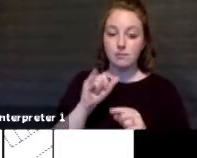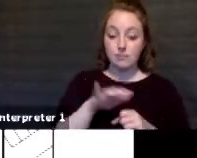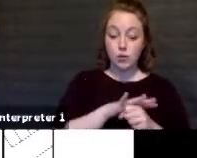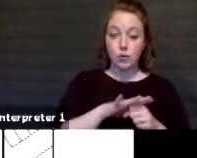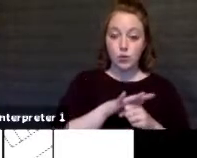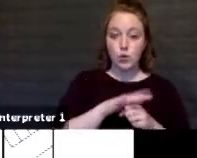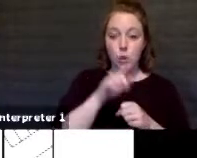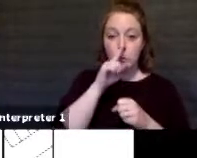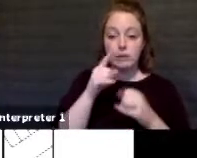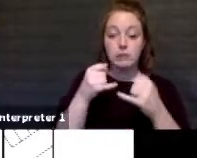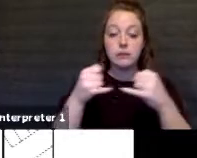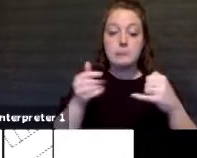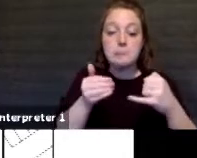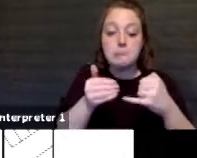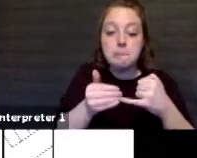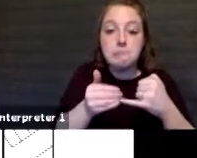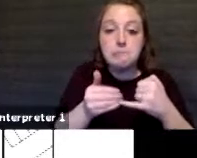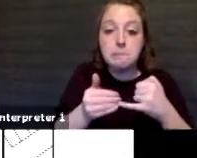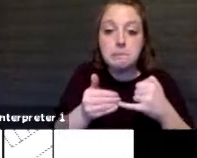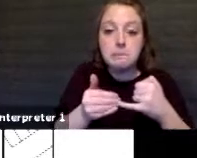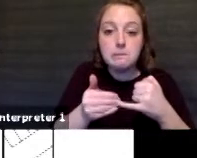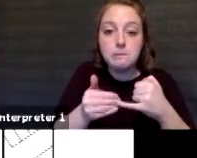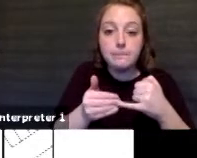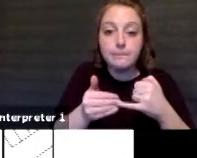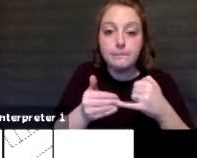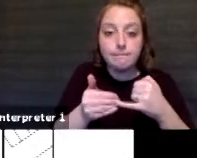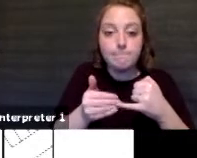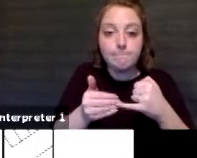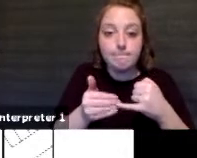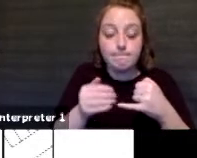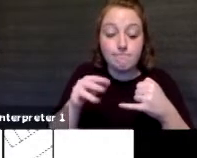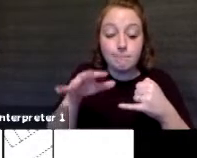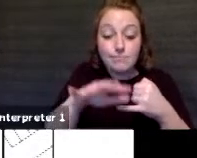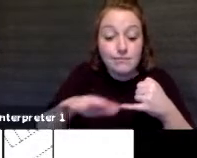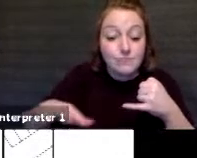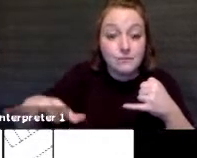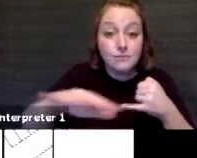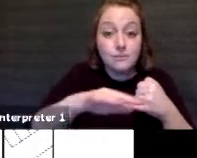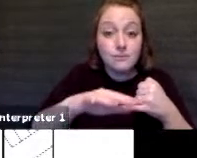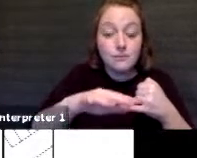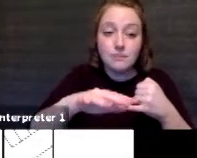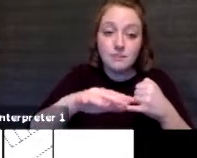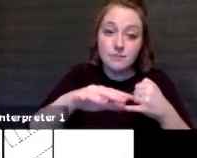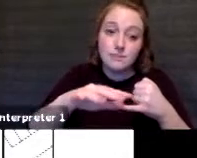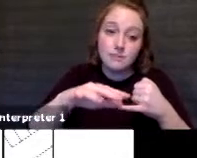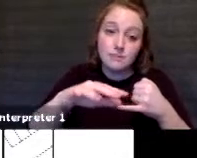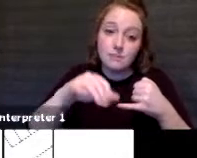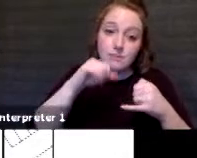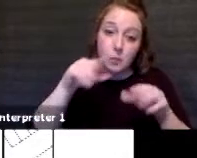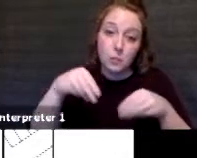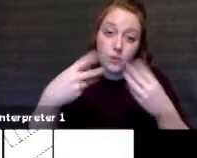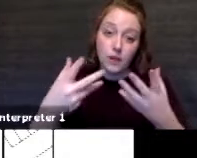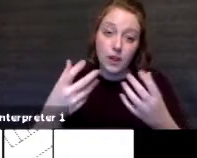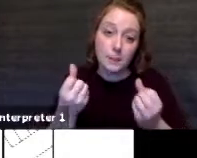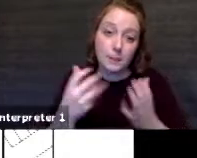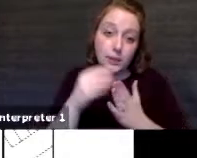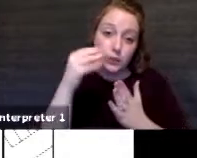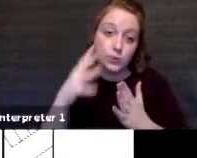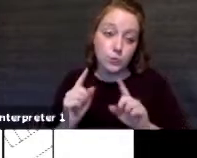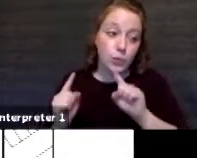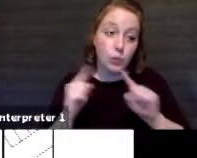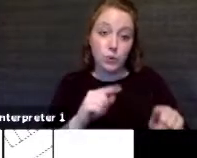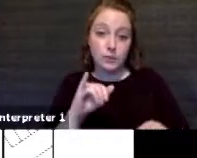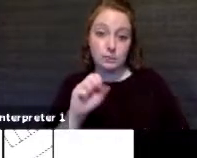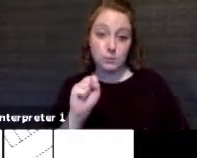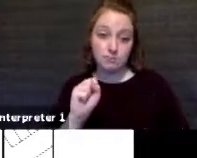the area immediately around Indian Spring is not really providing a lot of students to Indian Spring. So